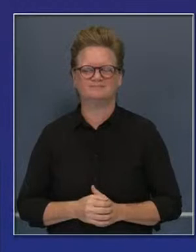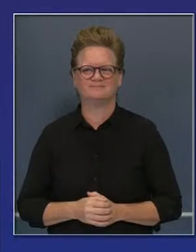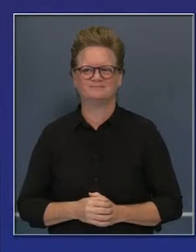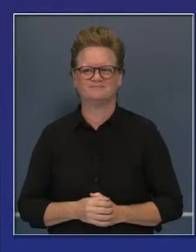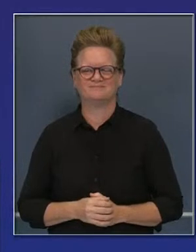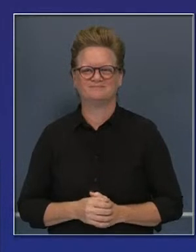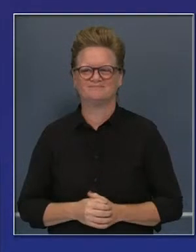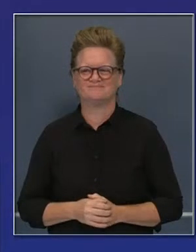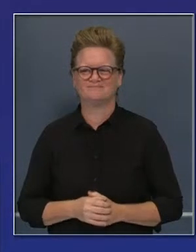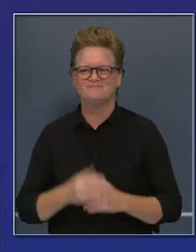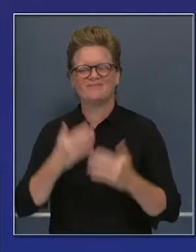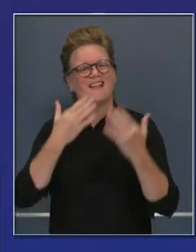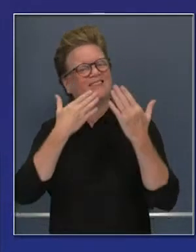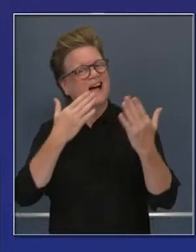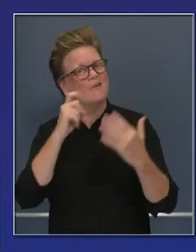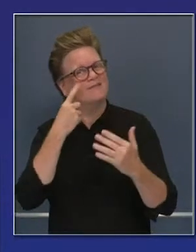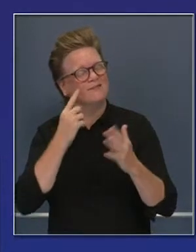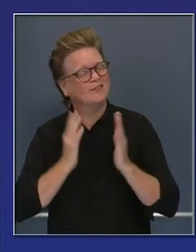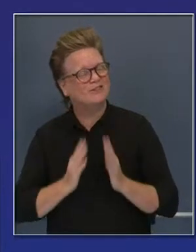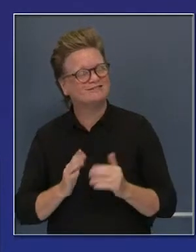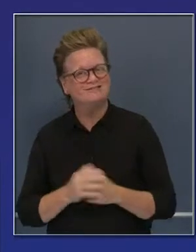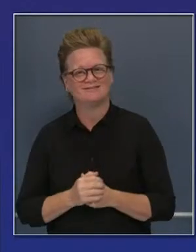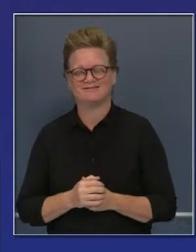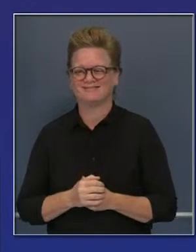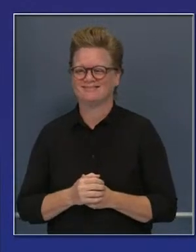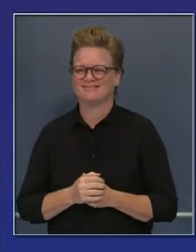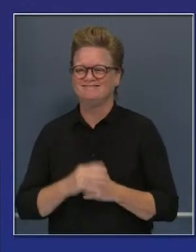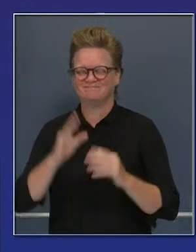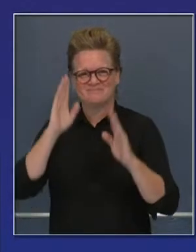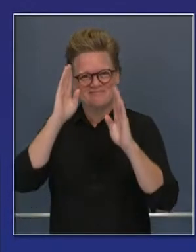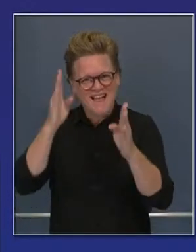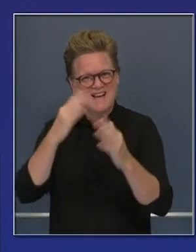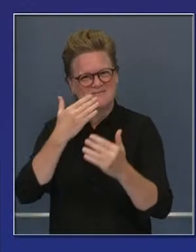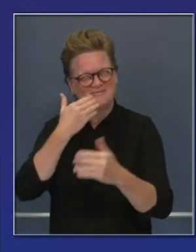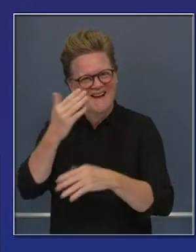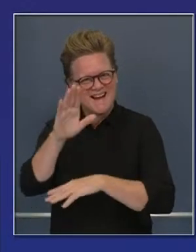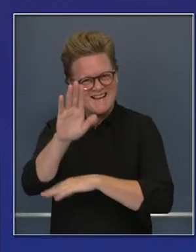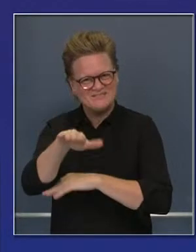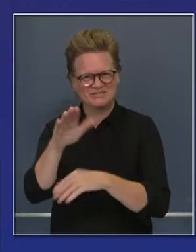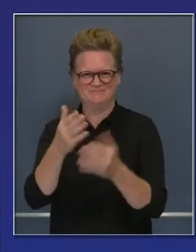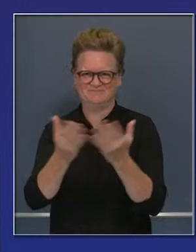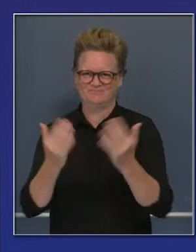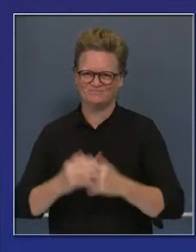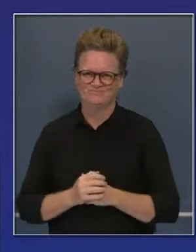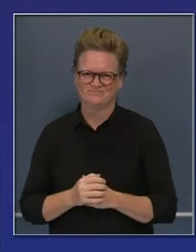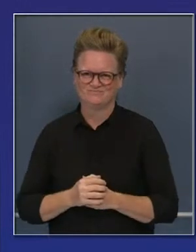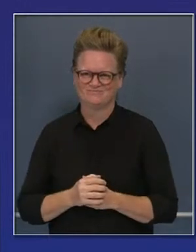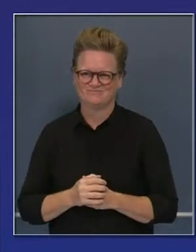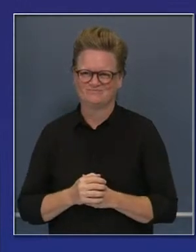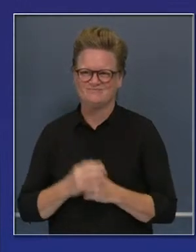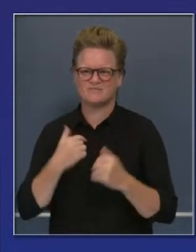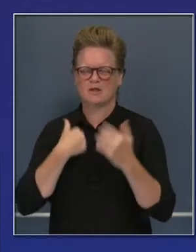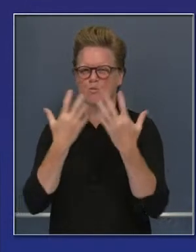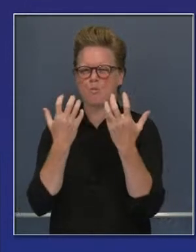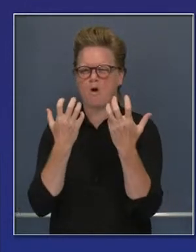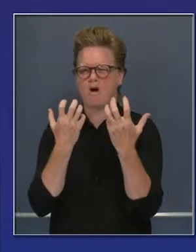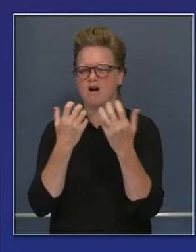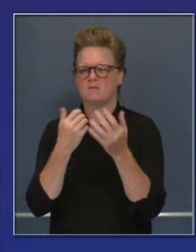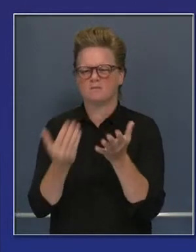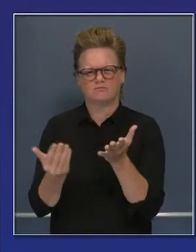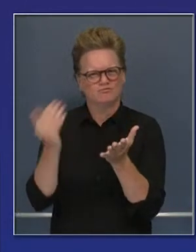Thank you, Governor, and good afternoon. Just to reiterate a couple of points that the governor